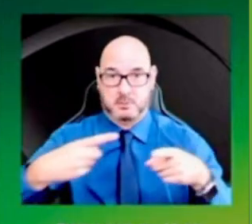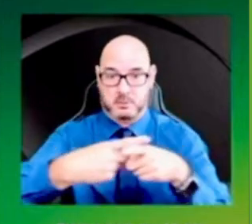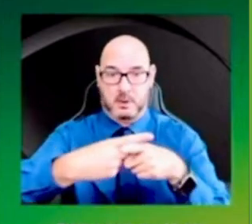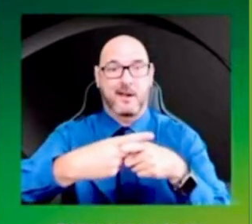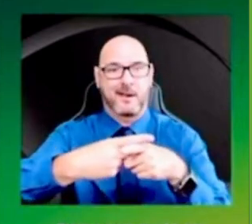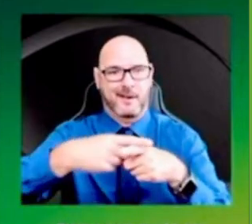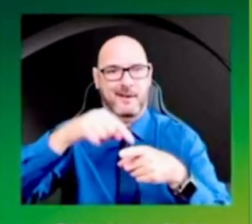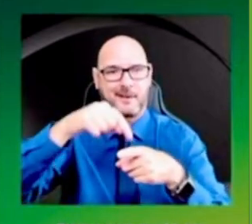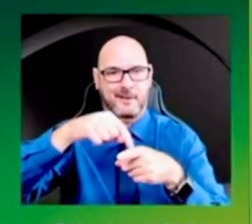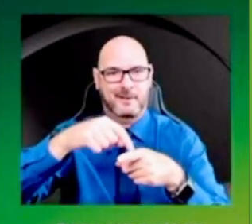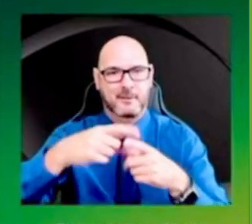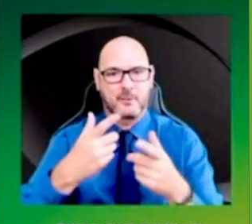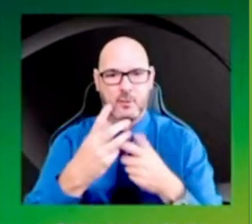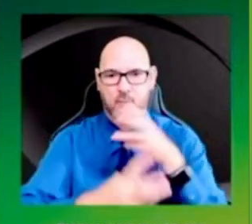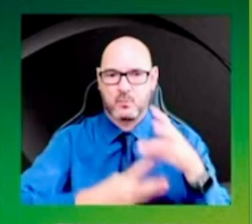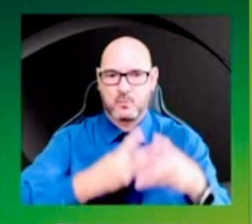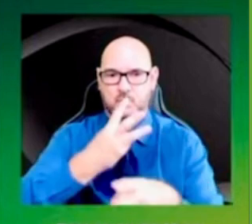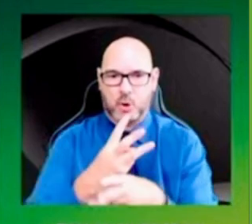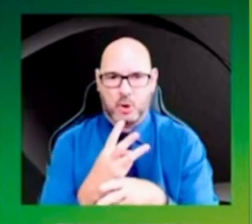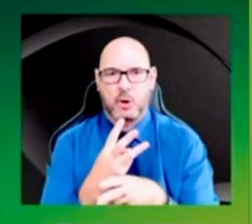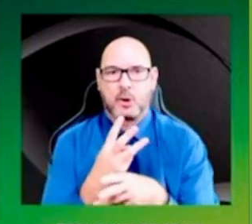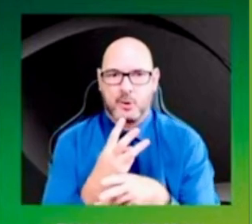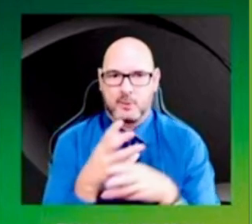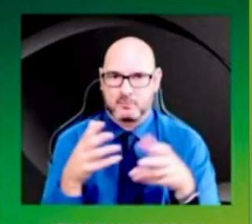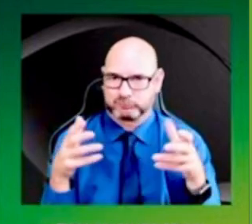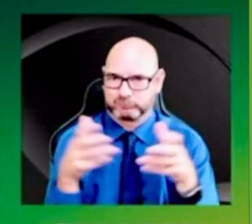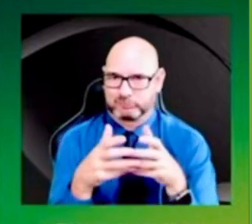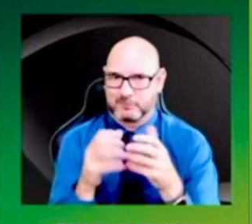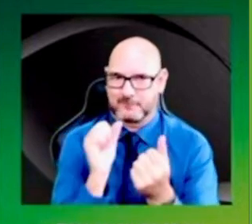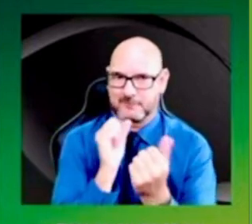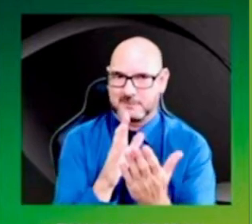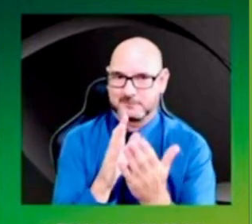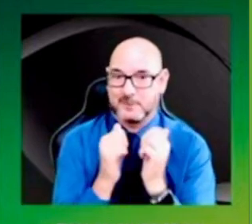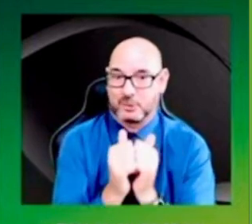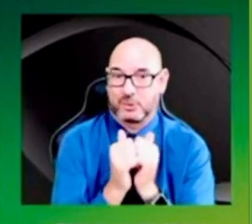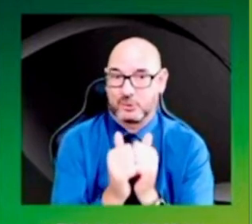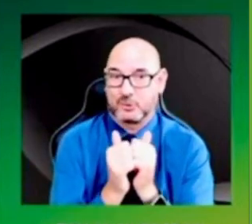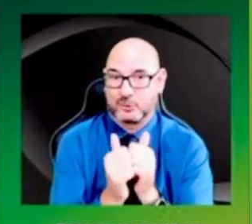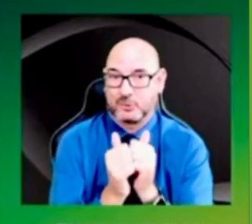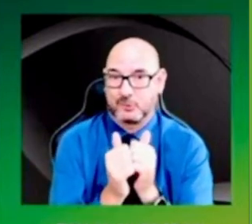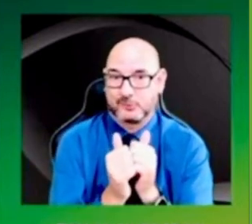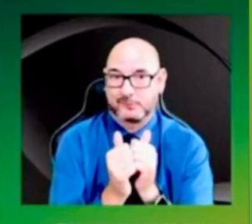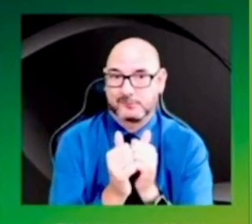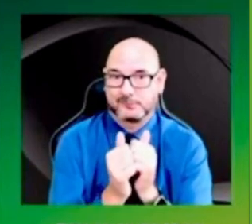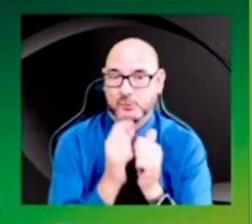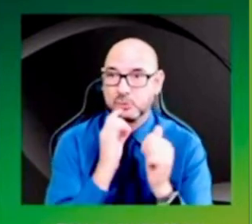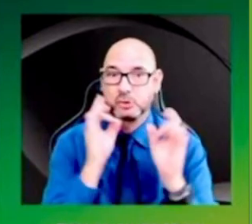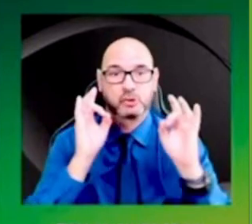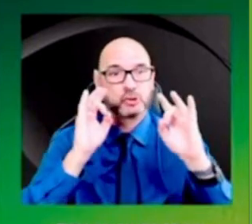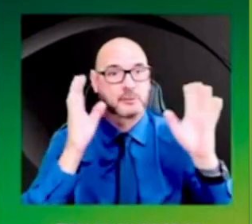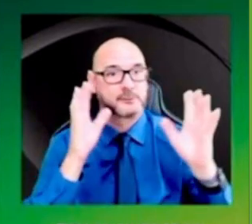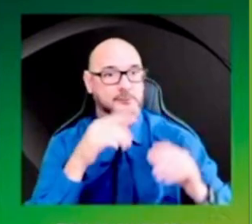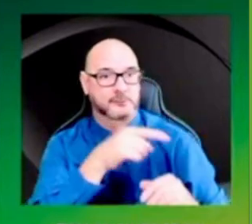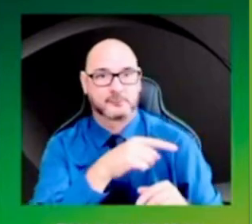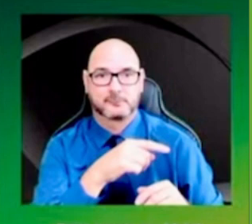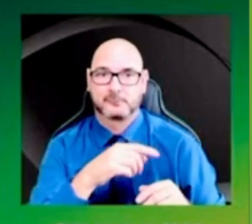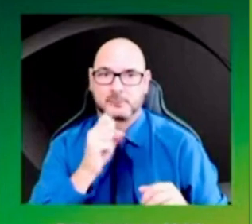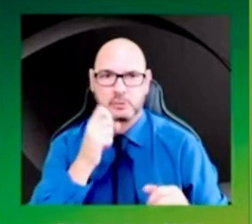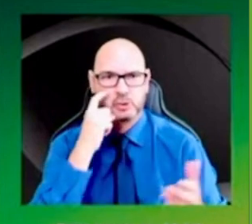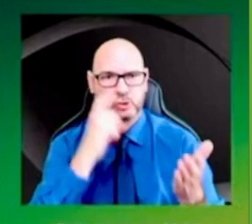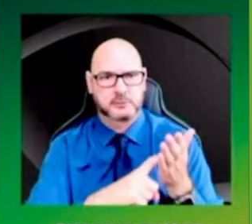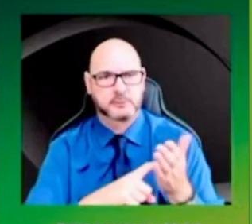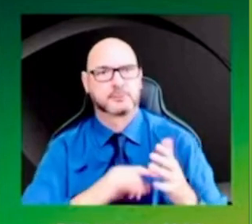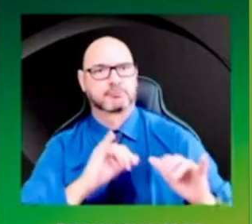obviously faced with crises that we can articulate and we witness, but also where we